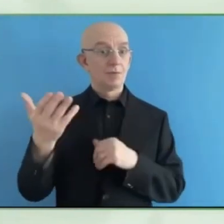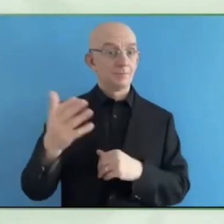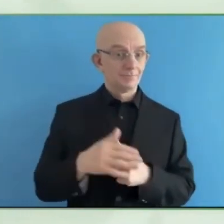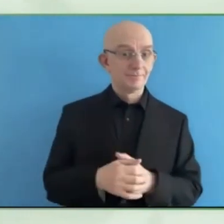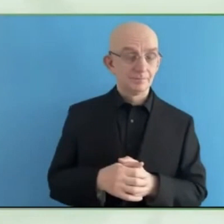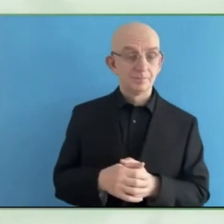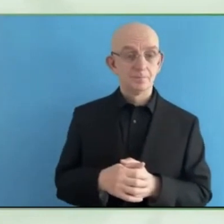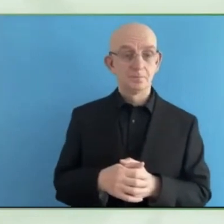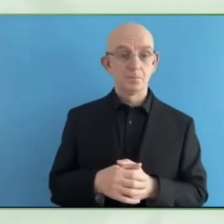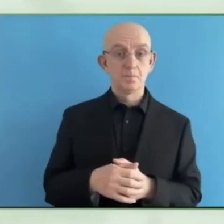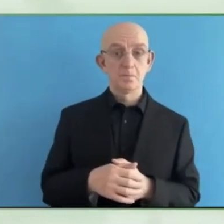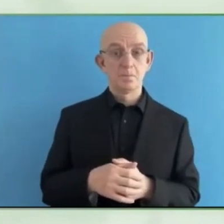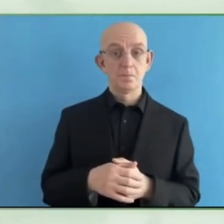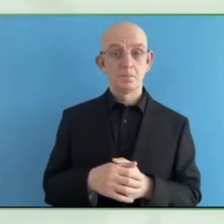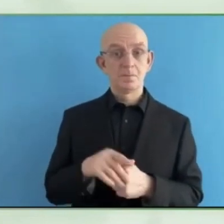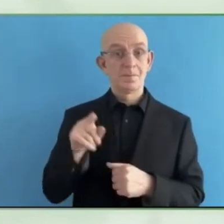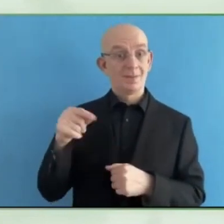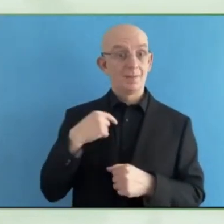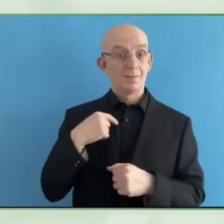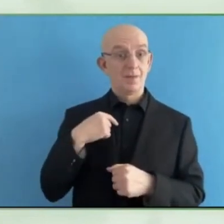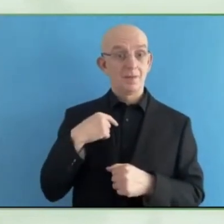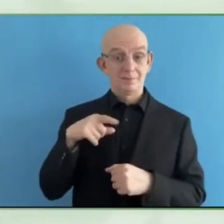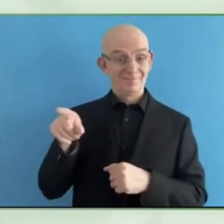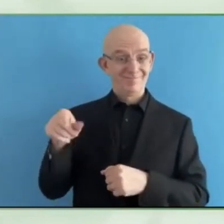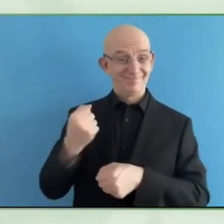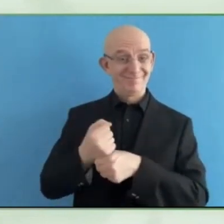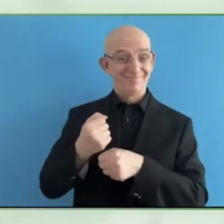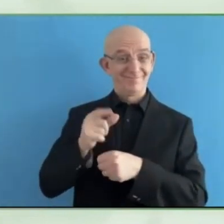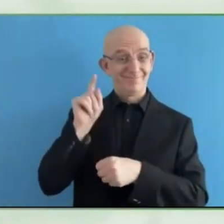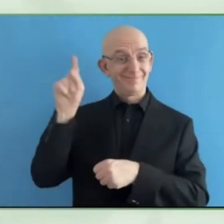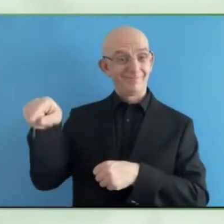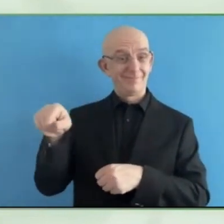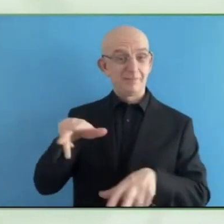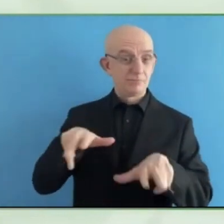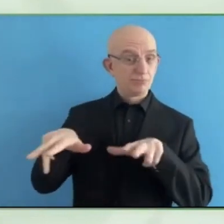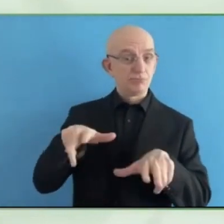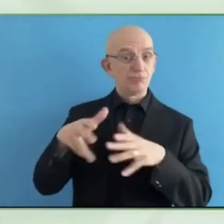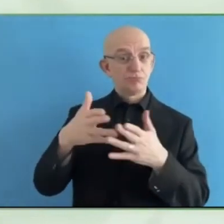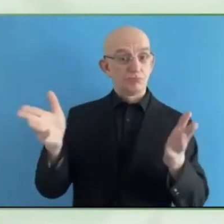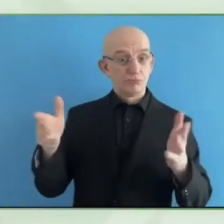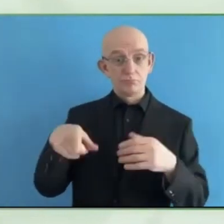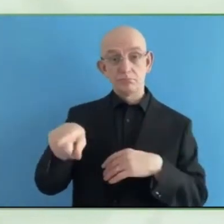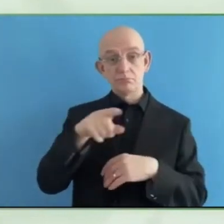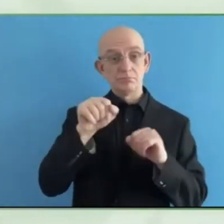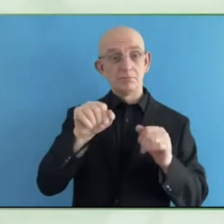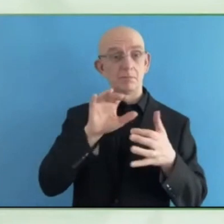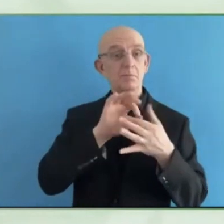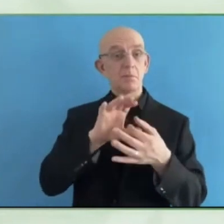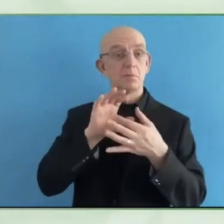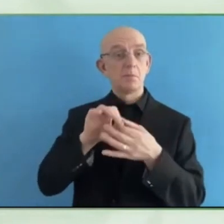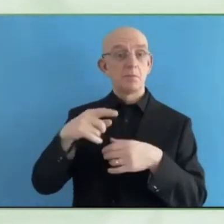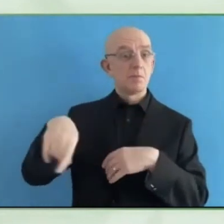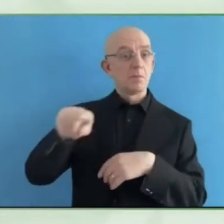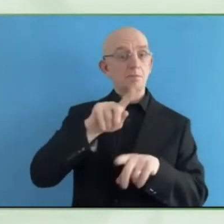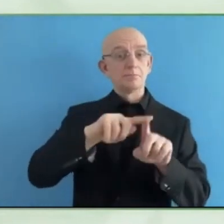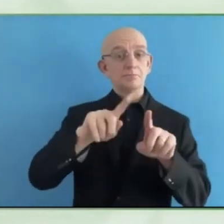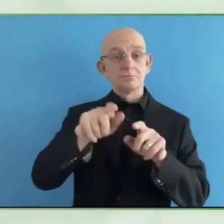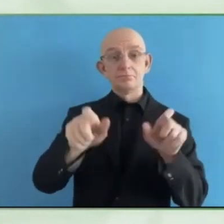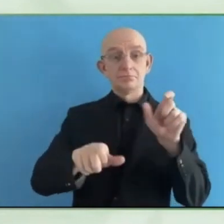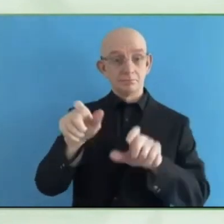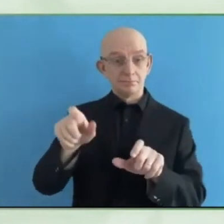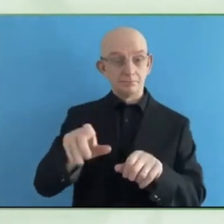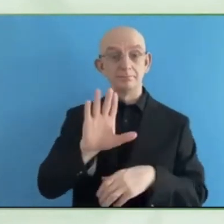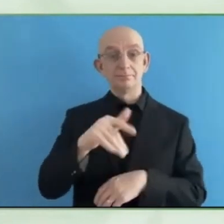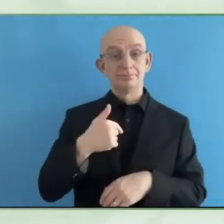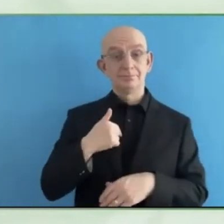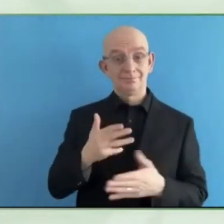as long as I'm the CEO of my company, of this company, we will not in any way